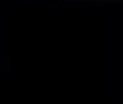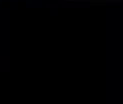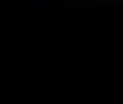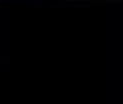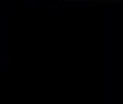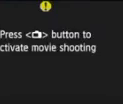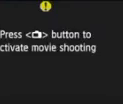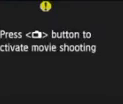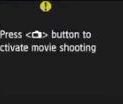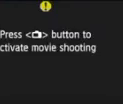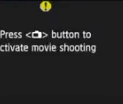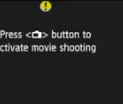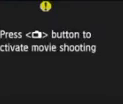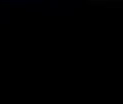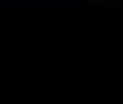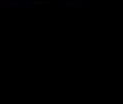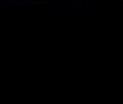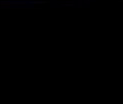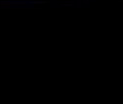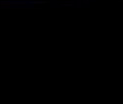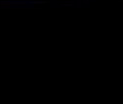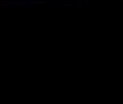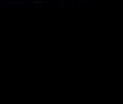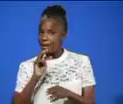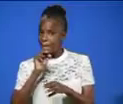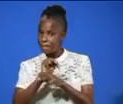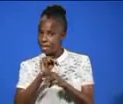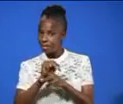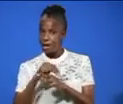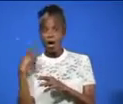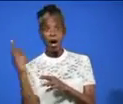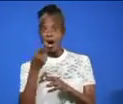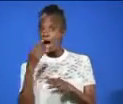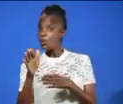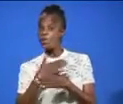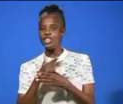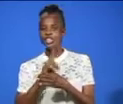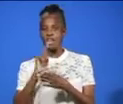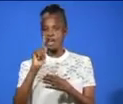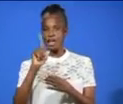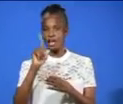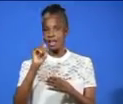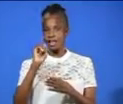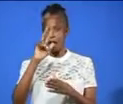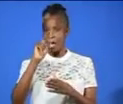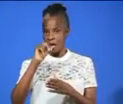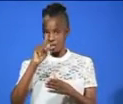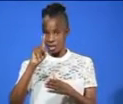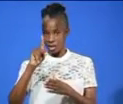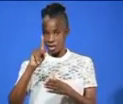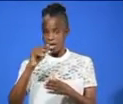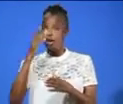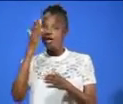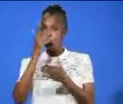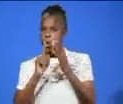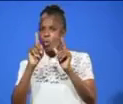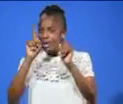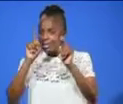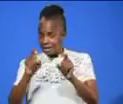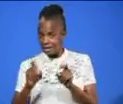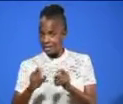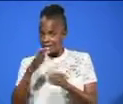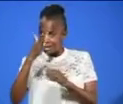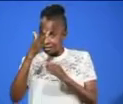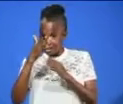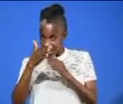the minister of the gospel and always share the link, because someone out there needs this end time message. Of course. And so